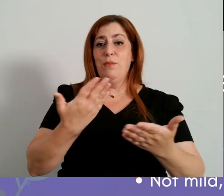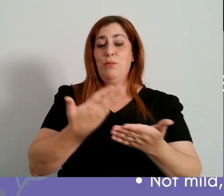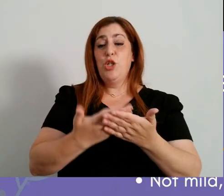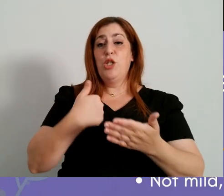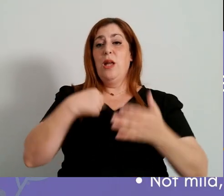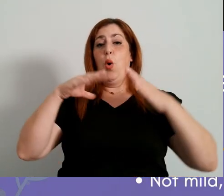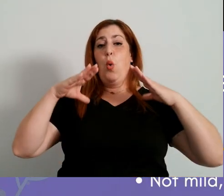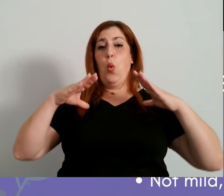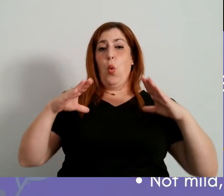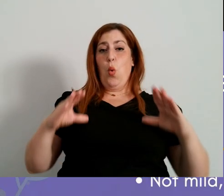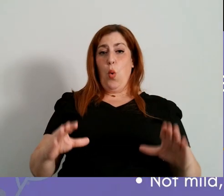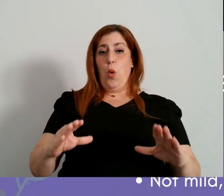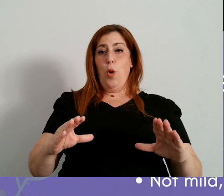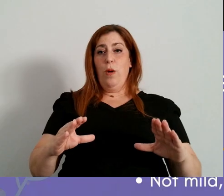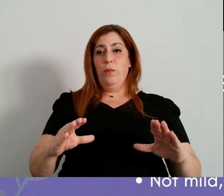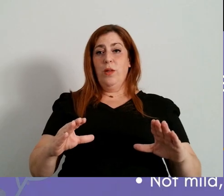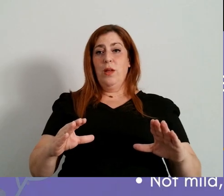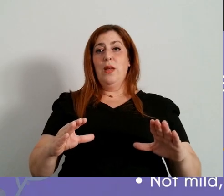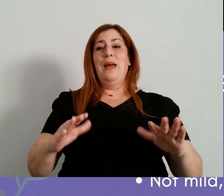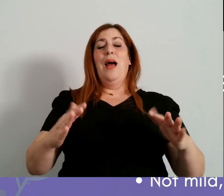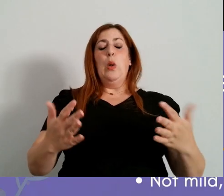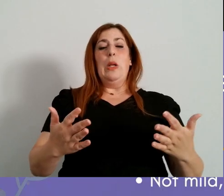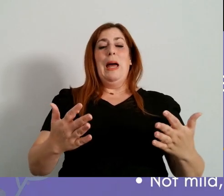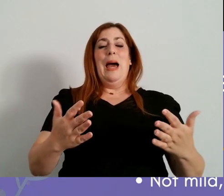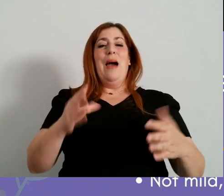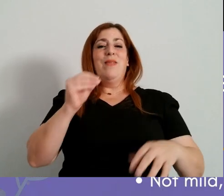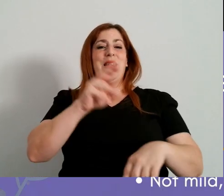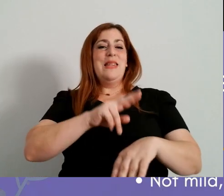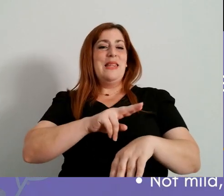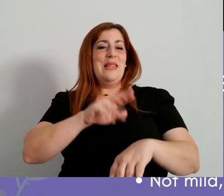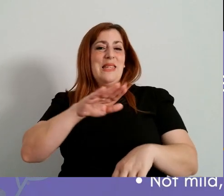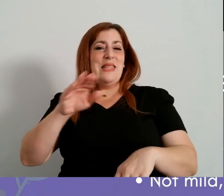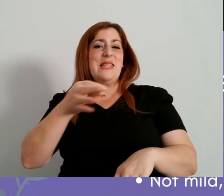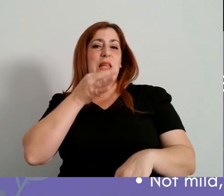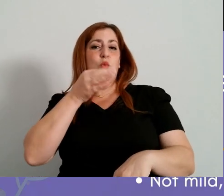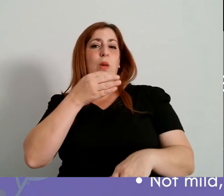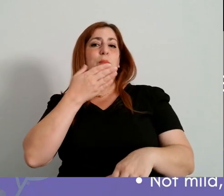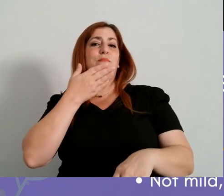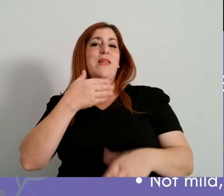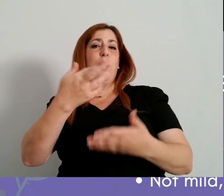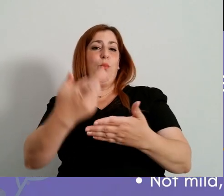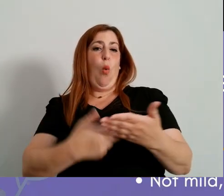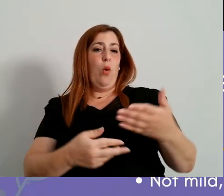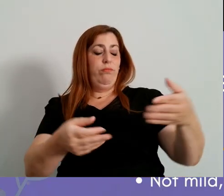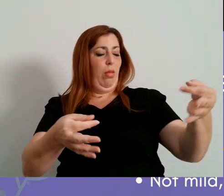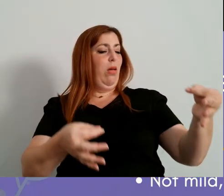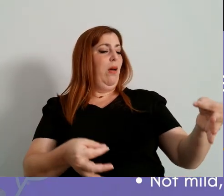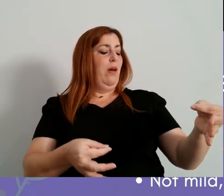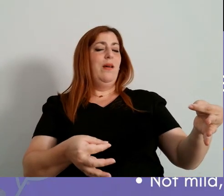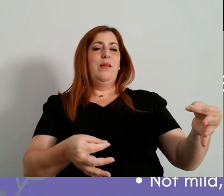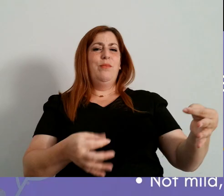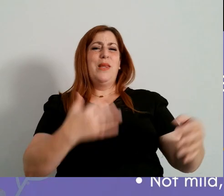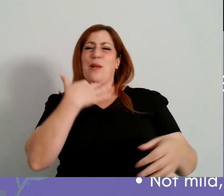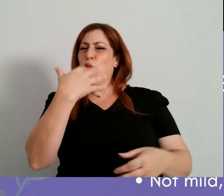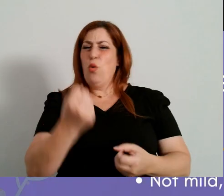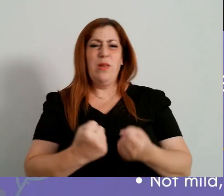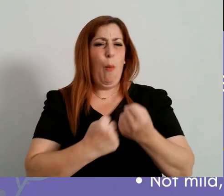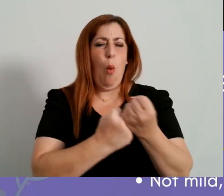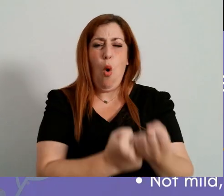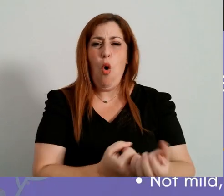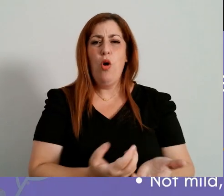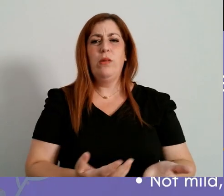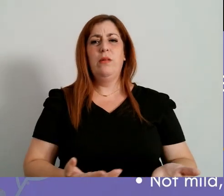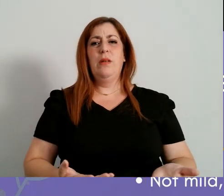people saying that when they are classified as low support needs, people say that they don't need any support, but that's not